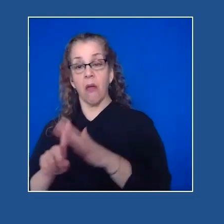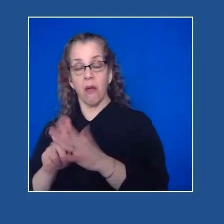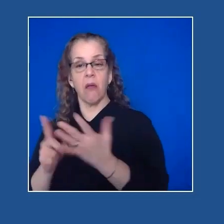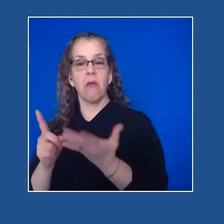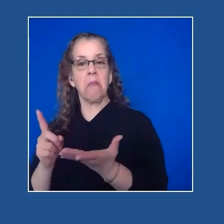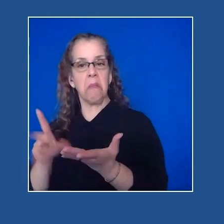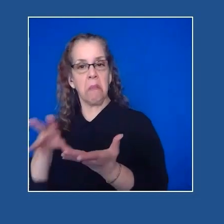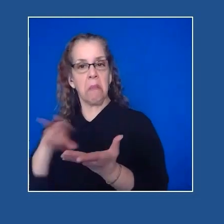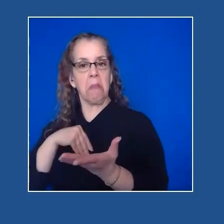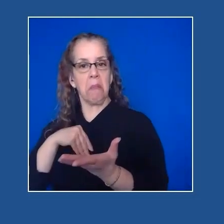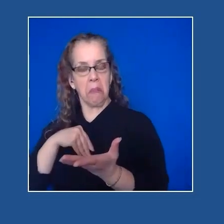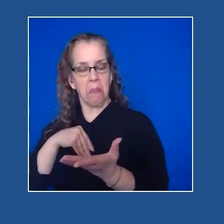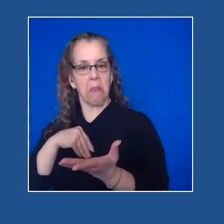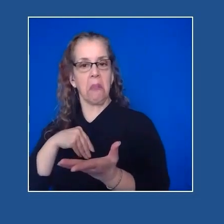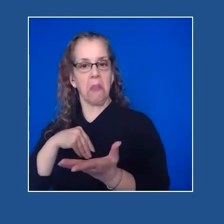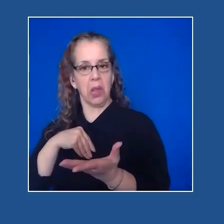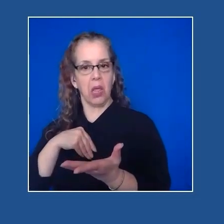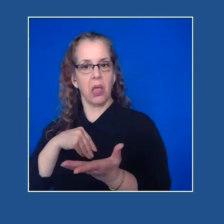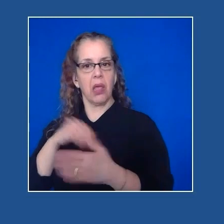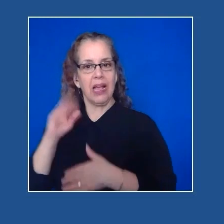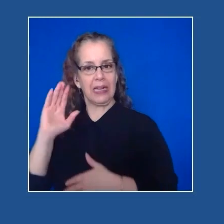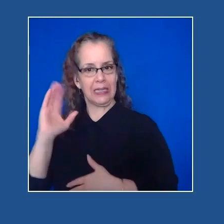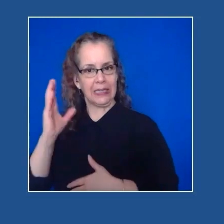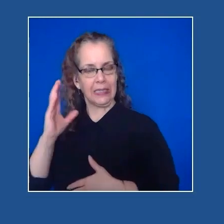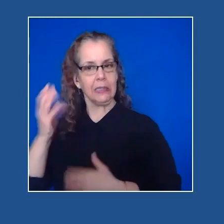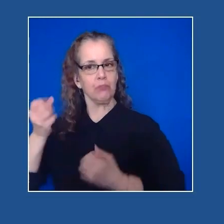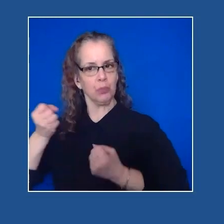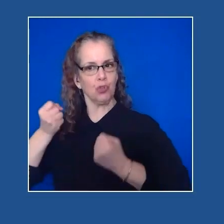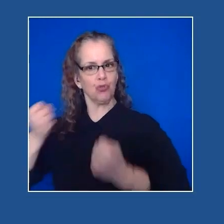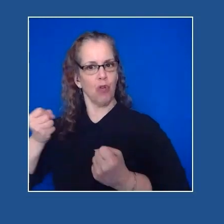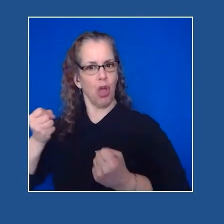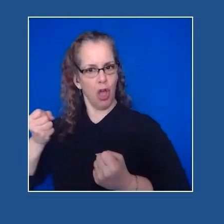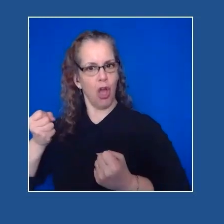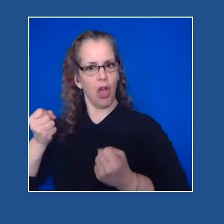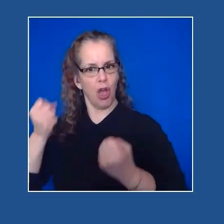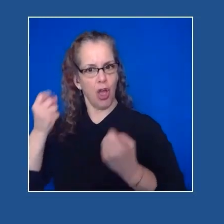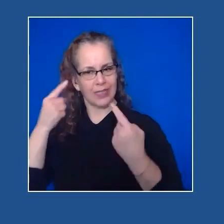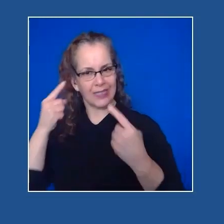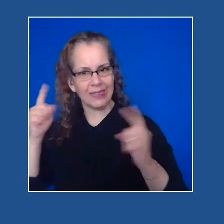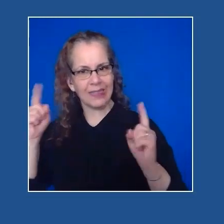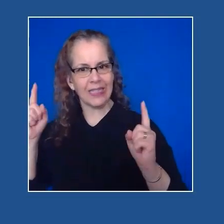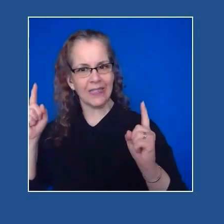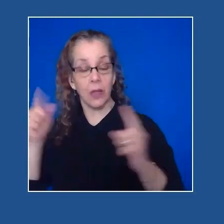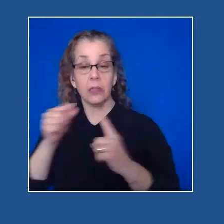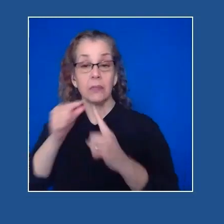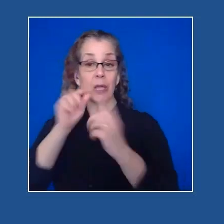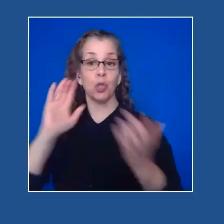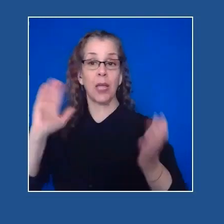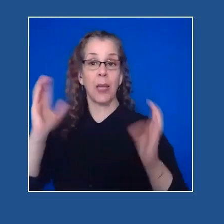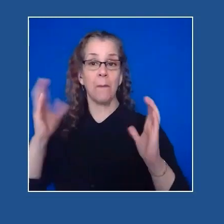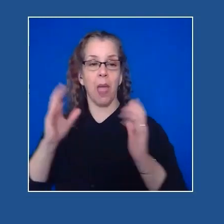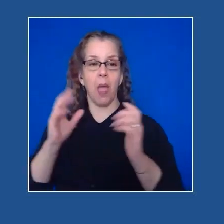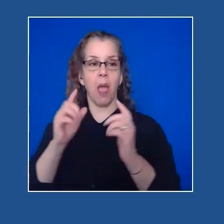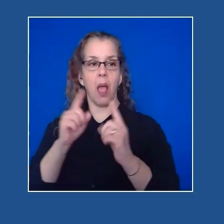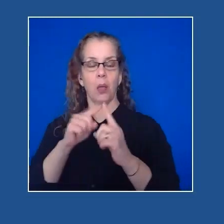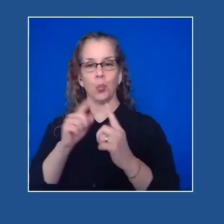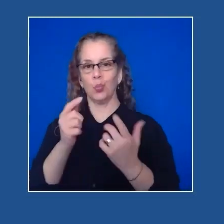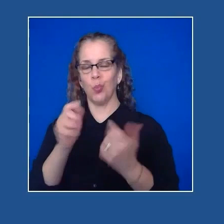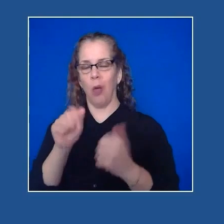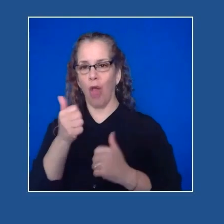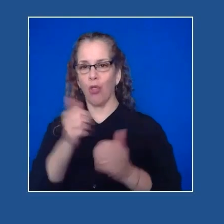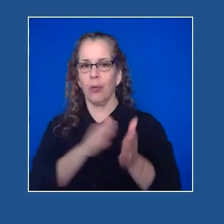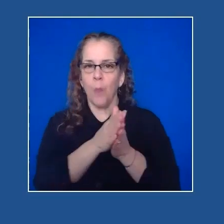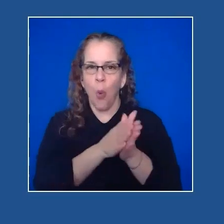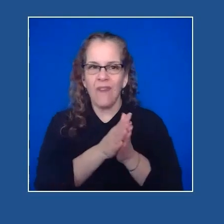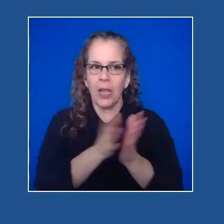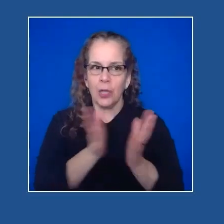referral efficacy seemed actually pretty strong, especially compared to other motivational enhancement interventions that we had looked